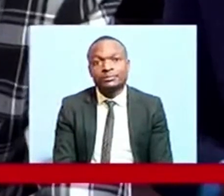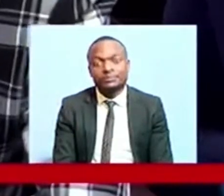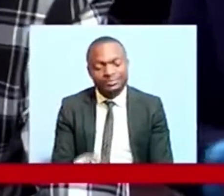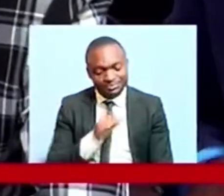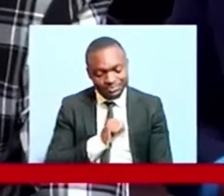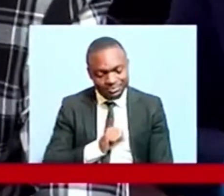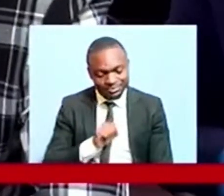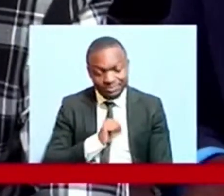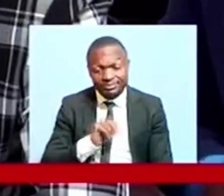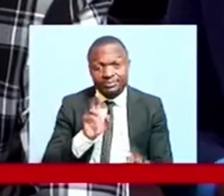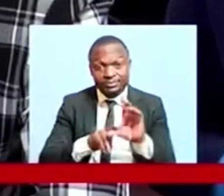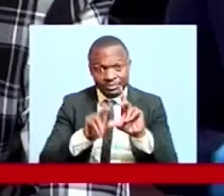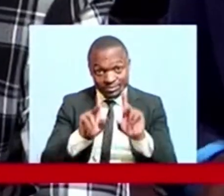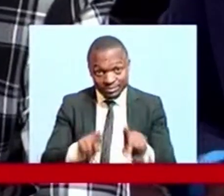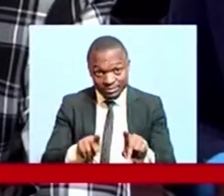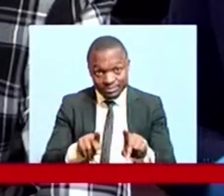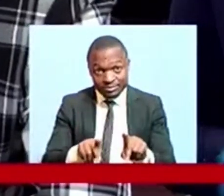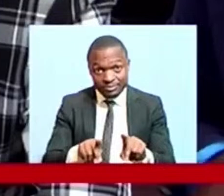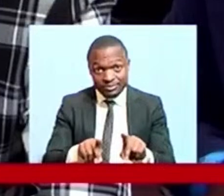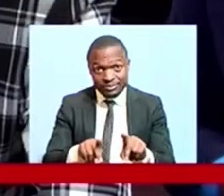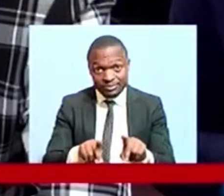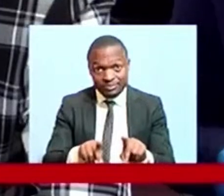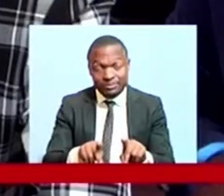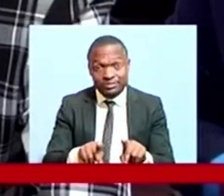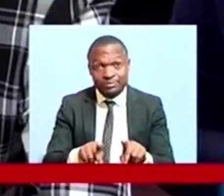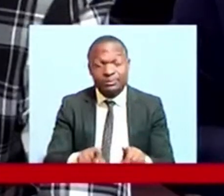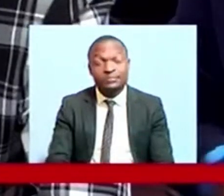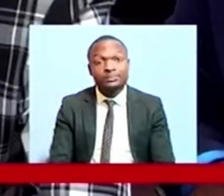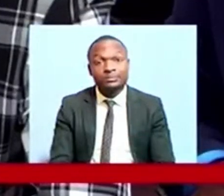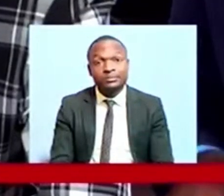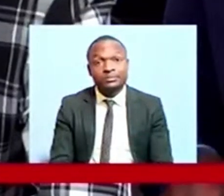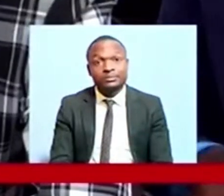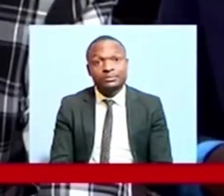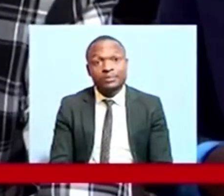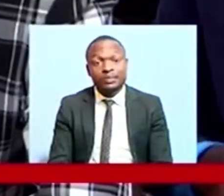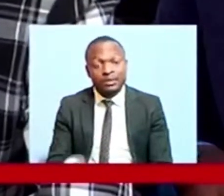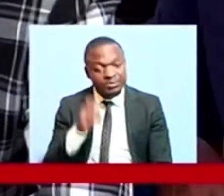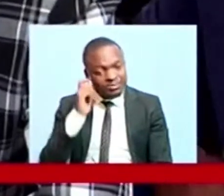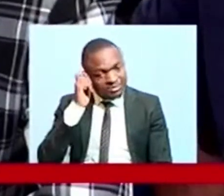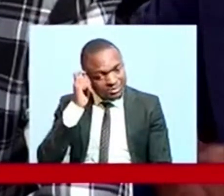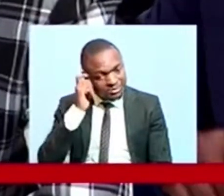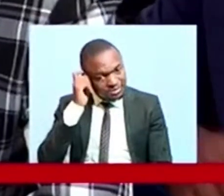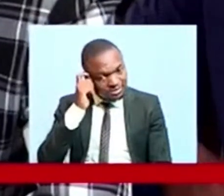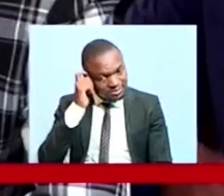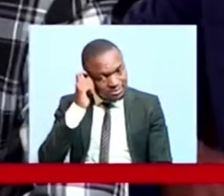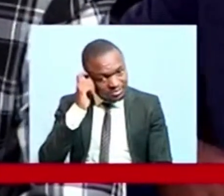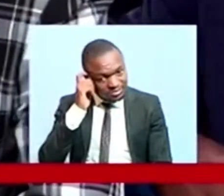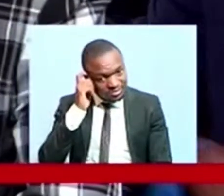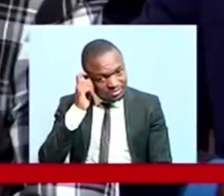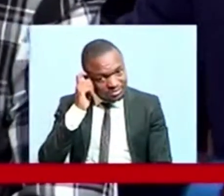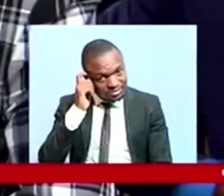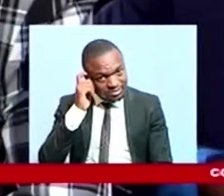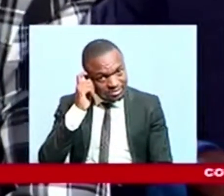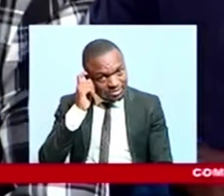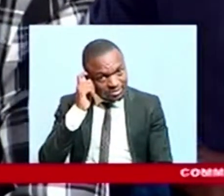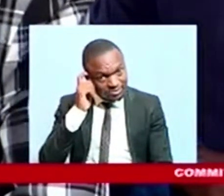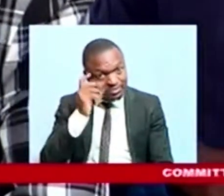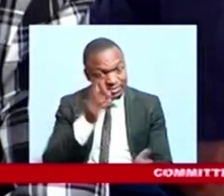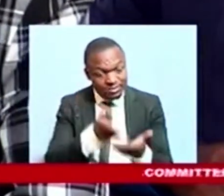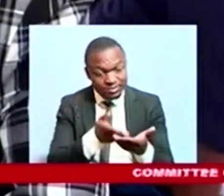Sorry, Chair. On the conveyance, we thought of conveyance is more proof, because before you